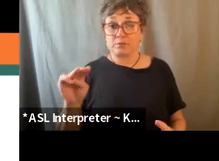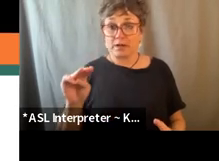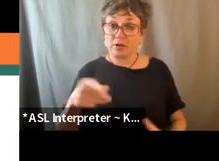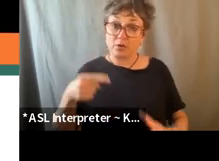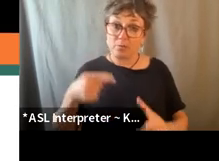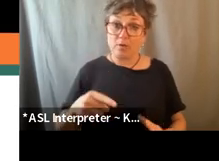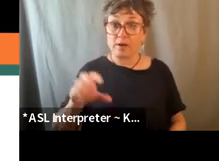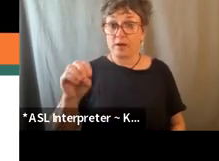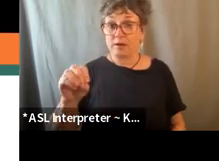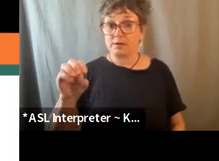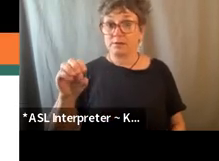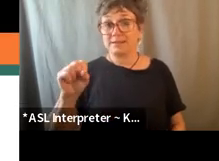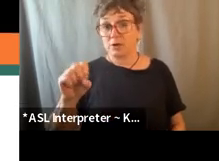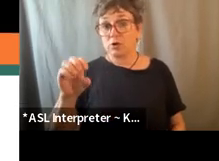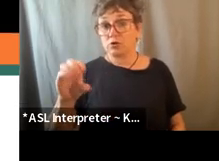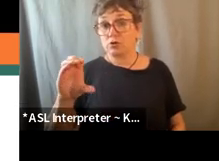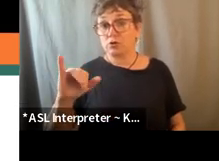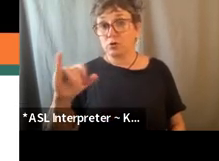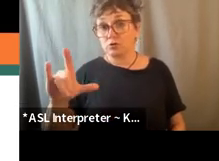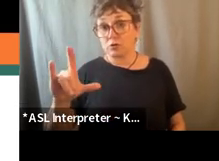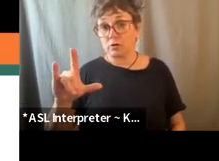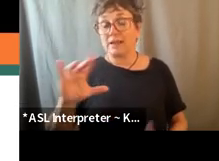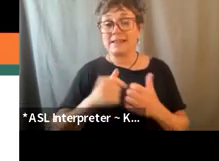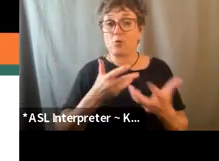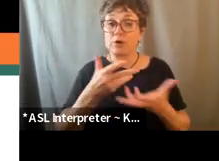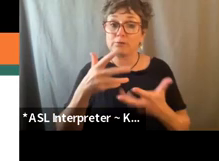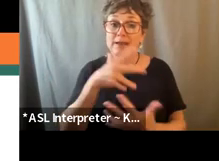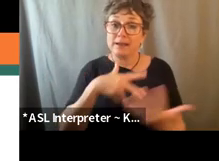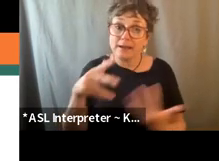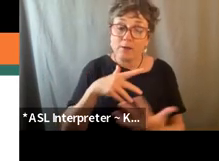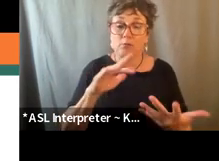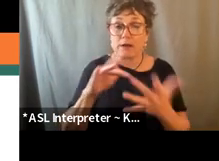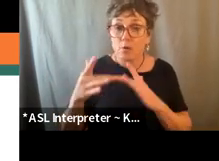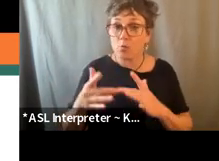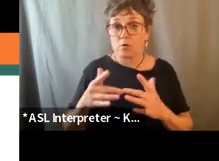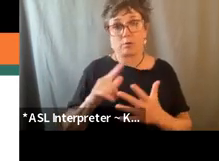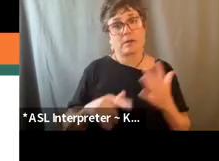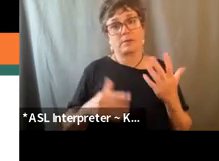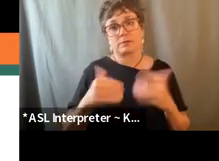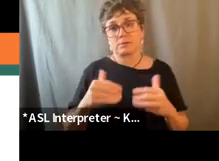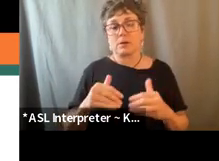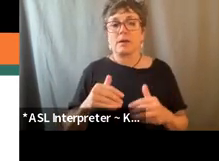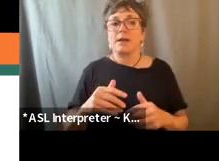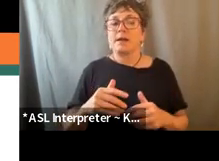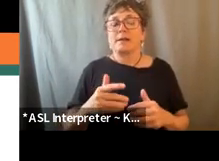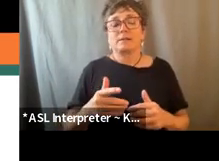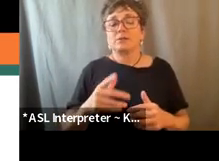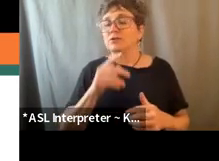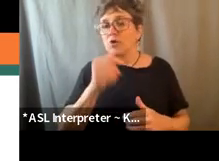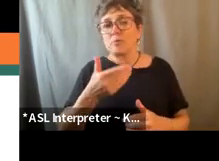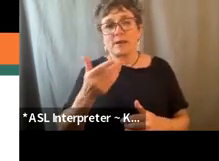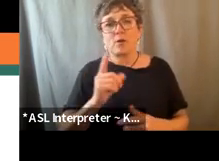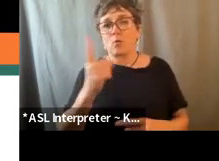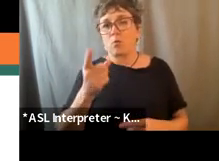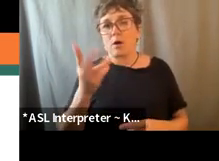social. It's a way to connect. It's a way to network. And so just thinking of it as less of this machine that you're constantly feeding